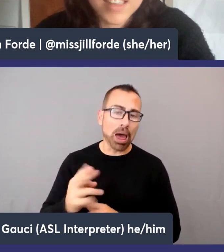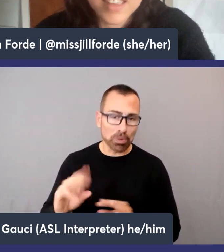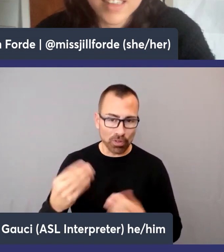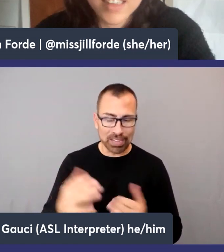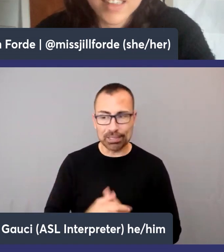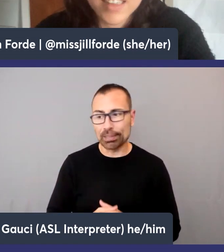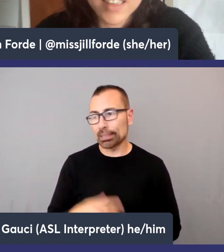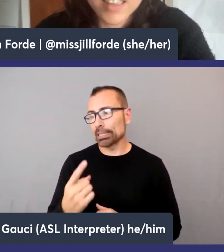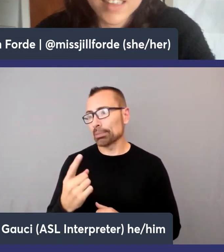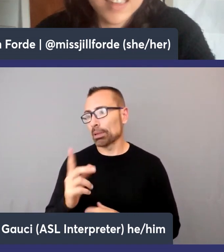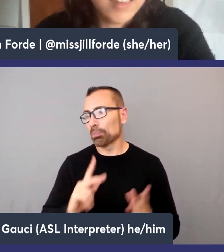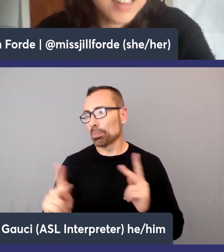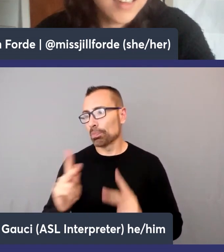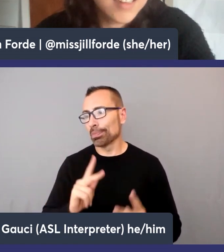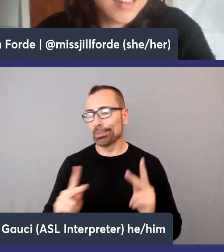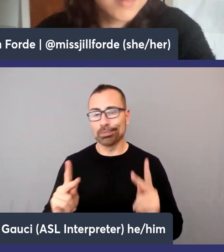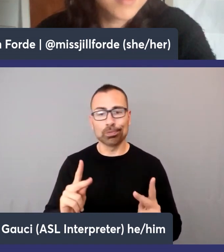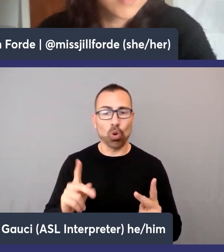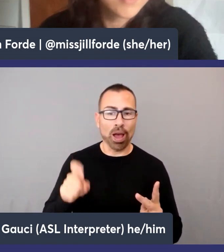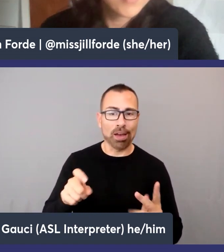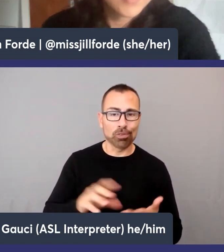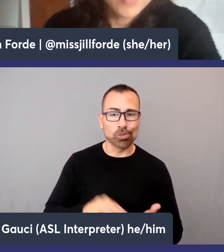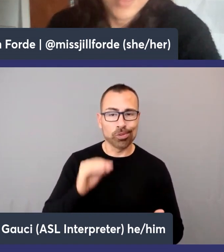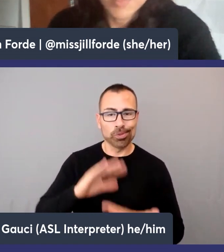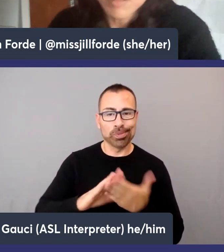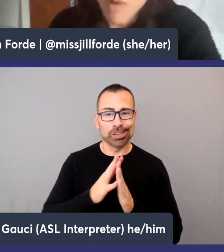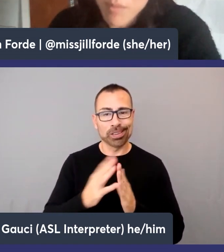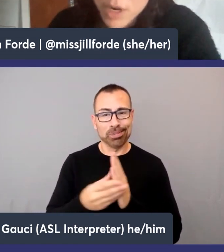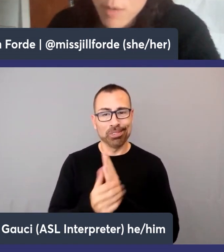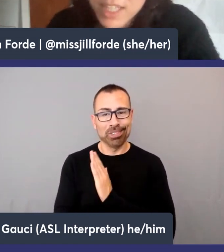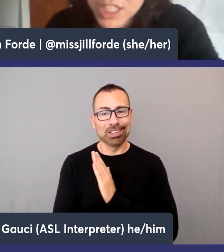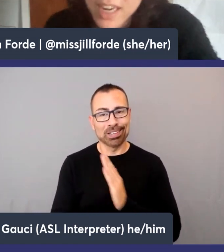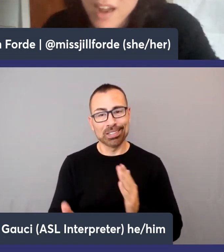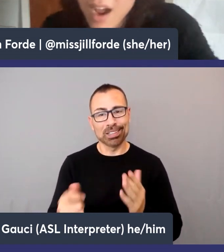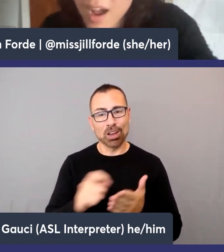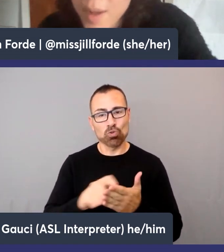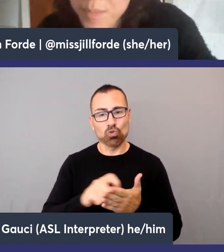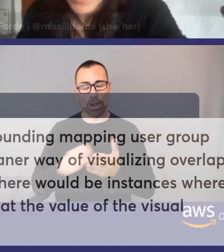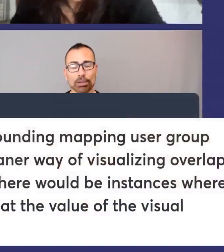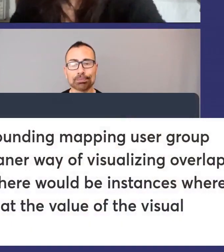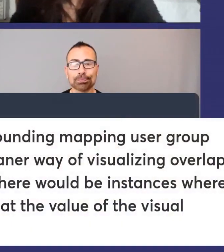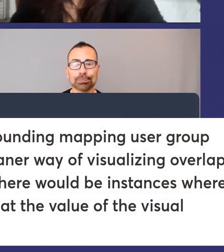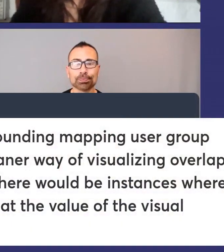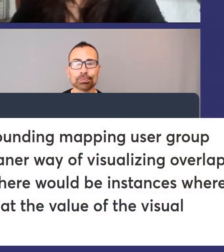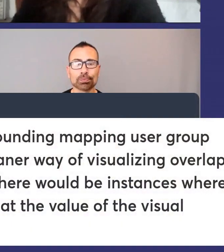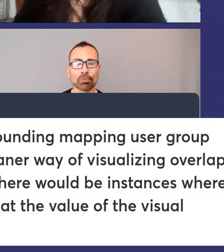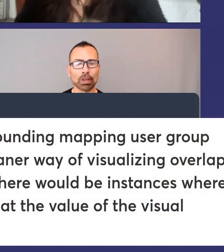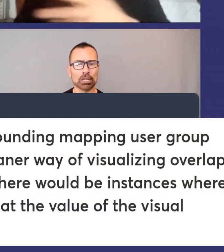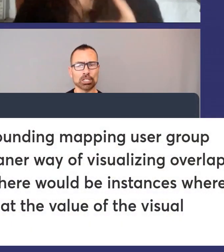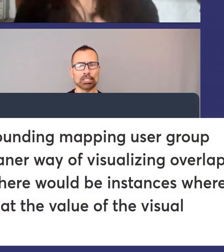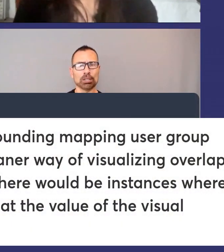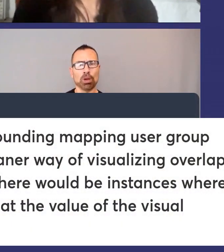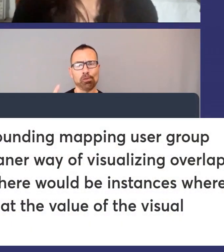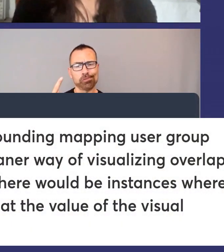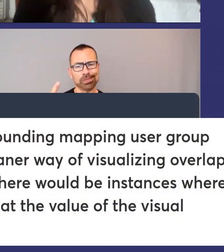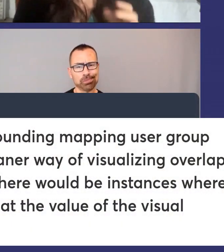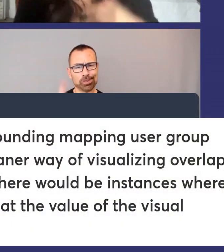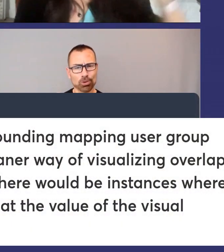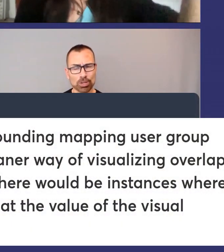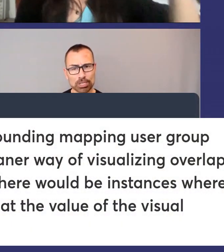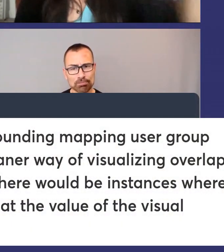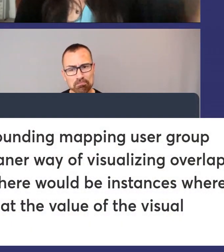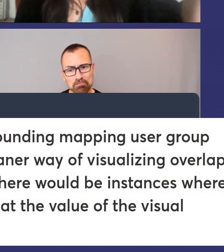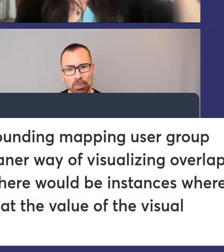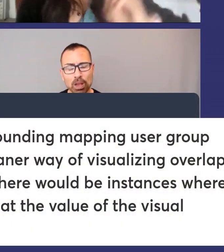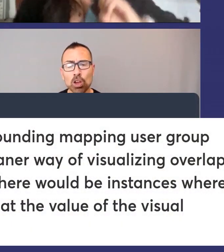in order to be efficient at writing queries. Yeah, there's one more question. So, I mean, the gist of this question is, I mean, you were